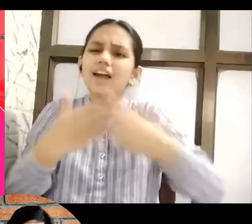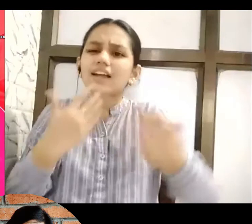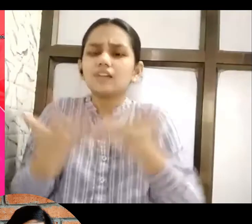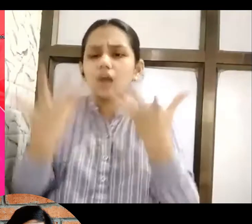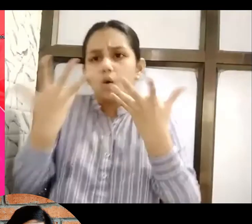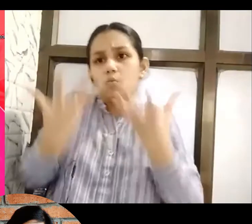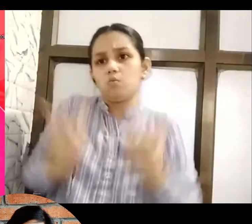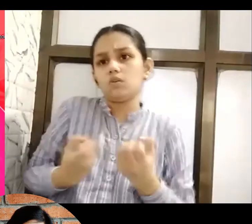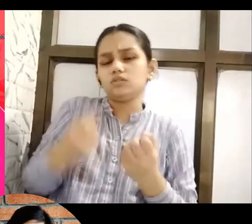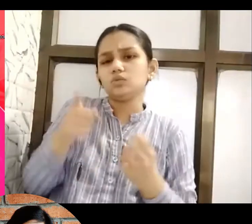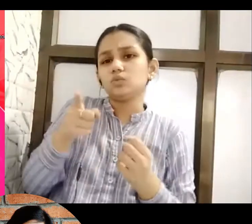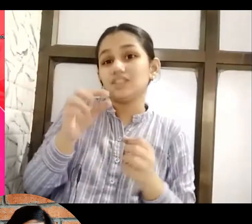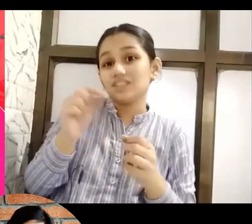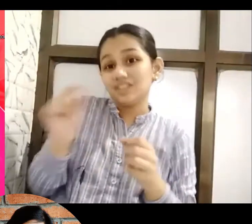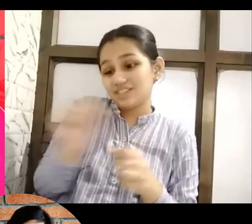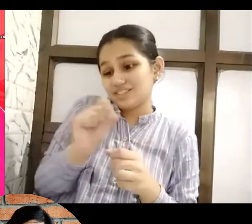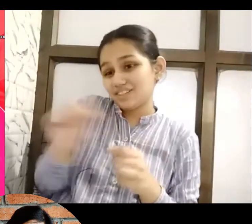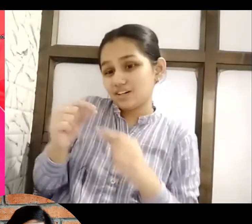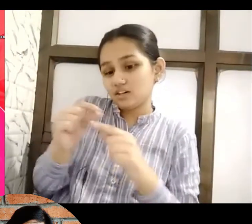with this slider.